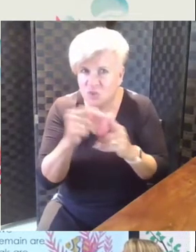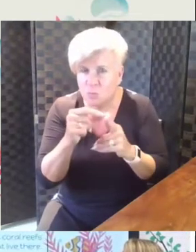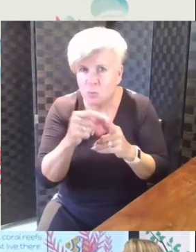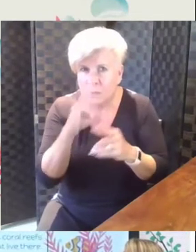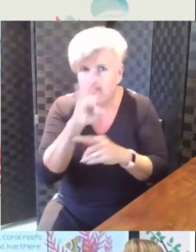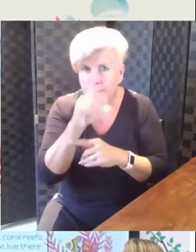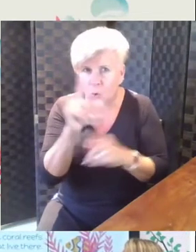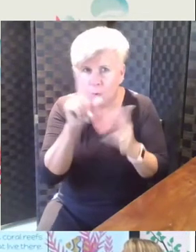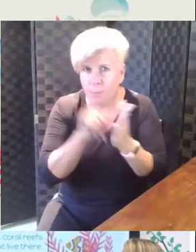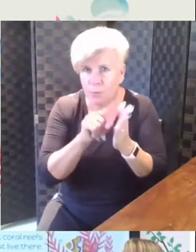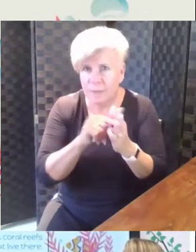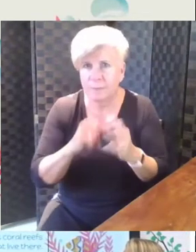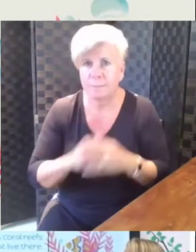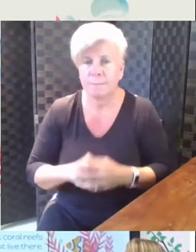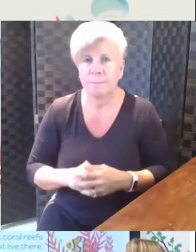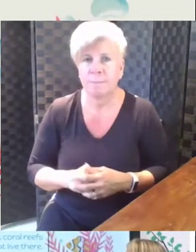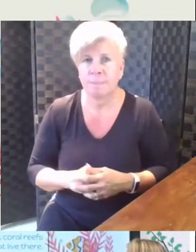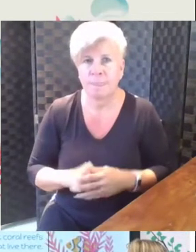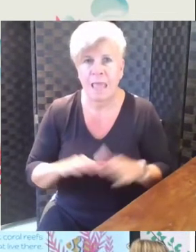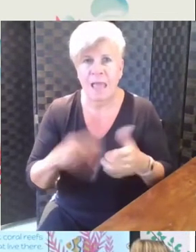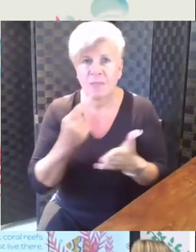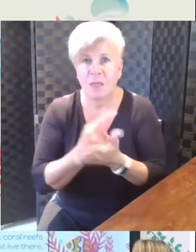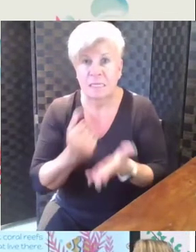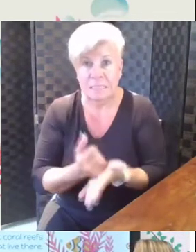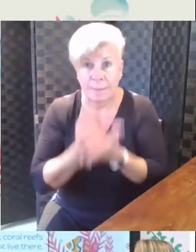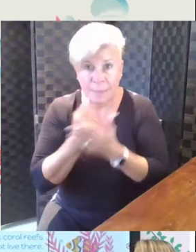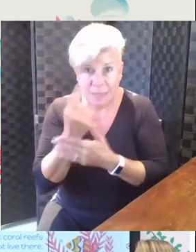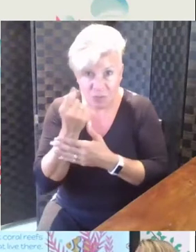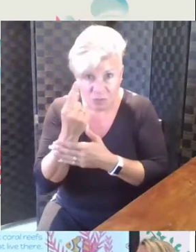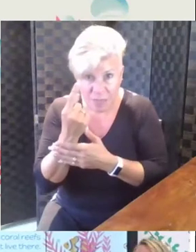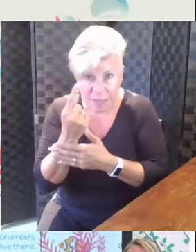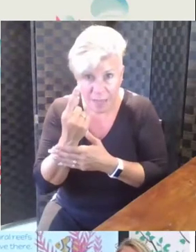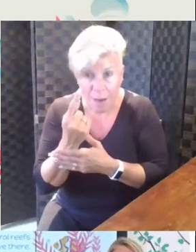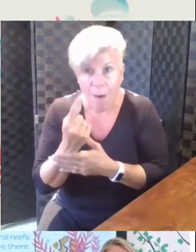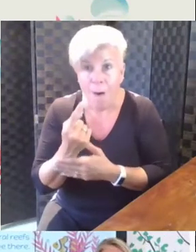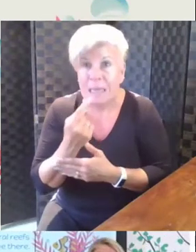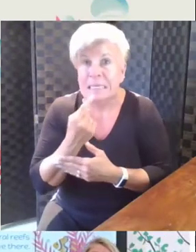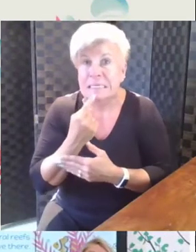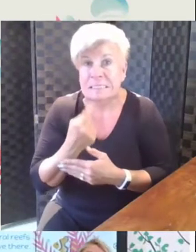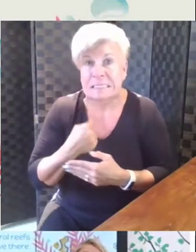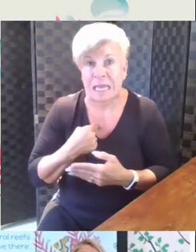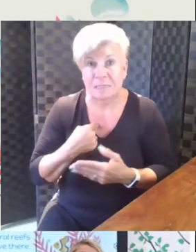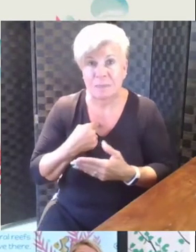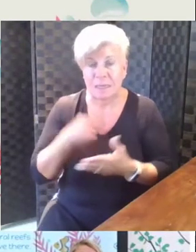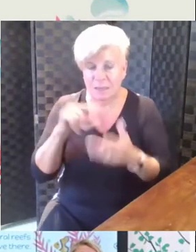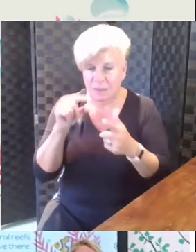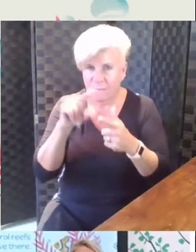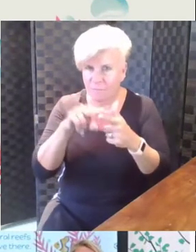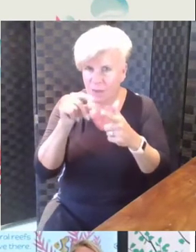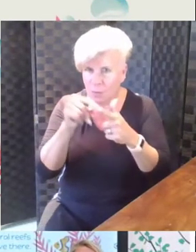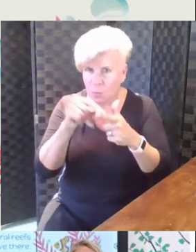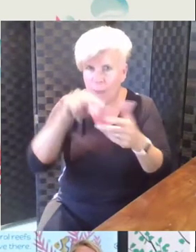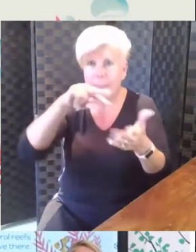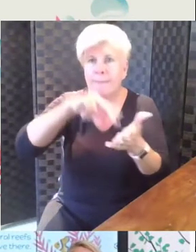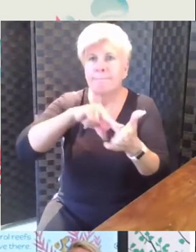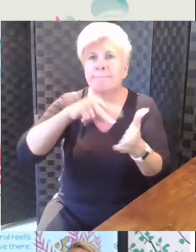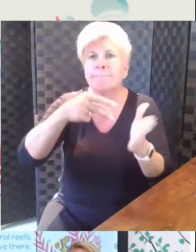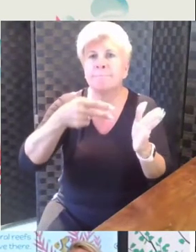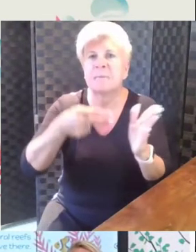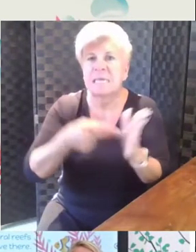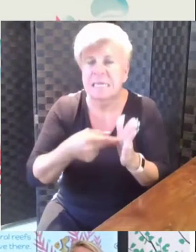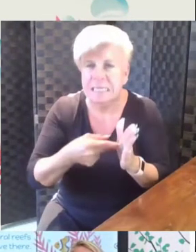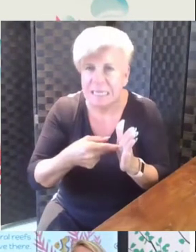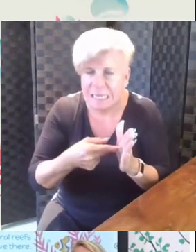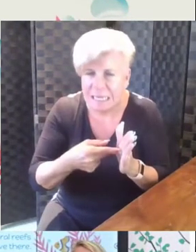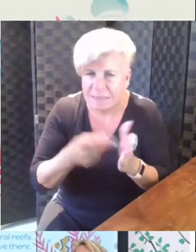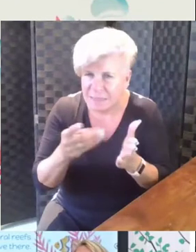page. So how is that helping me understand the text? It's telling me the vocabulary words